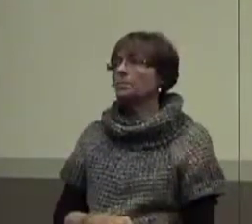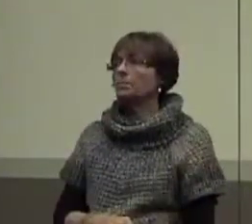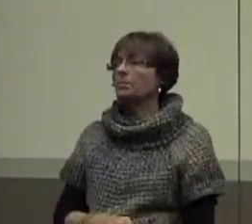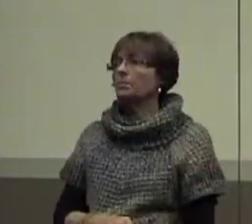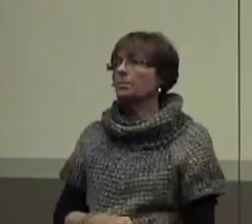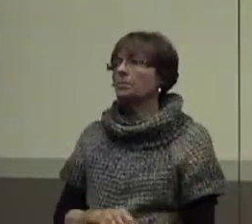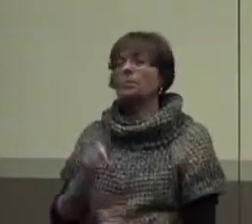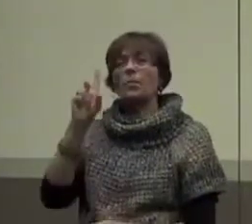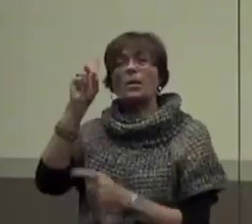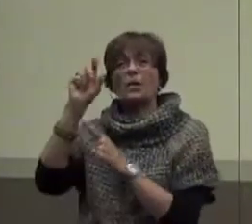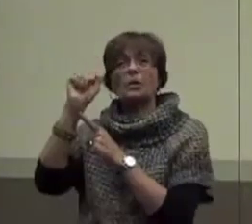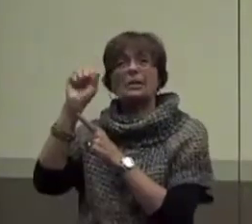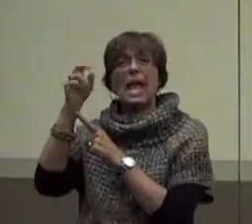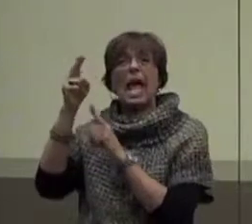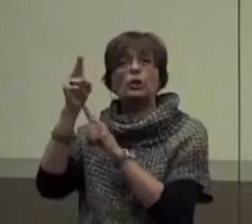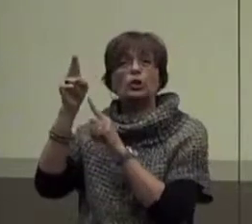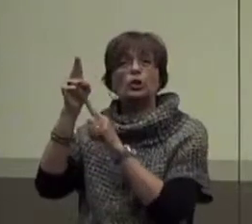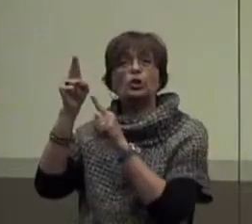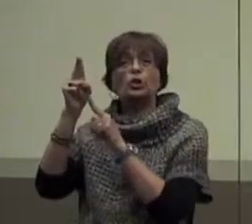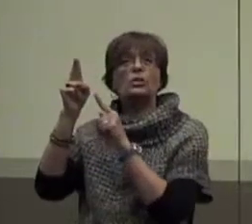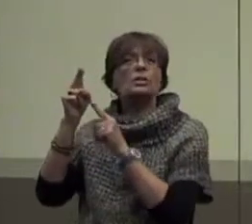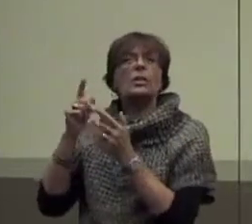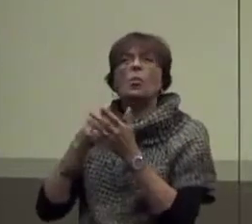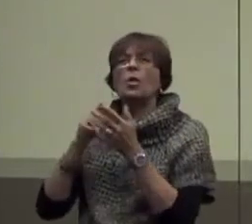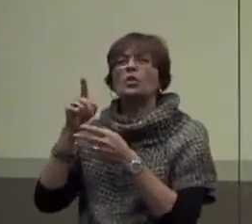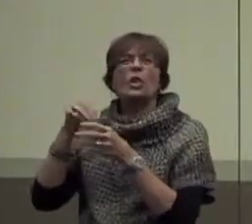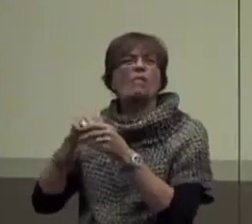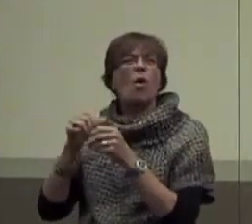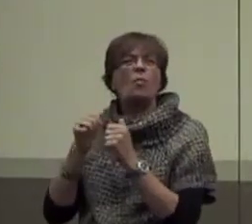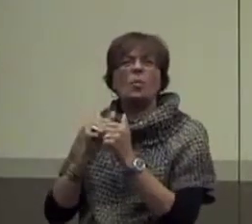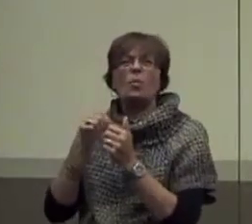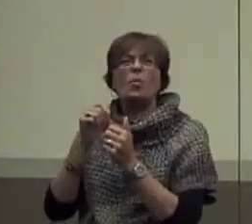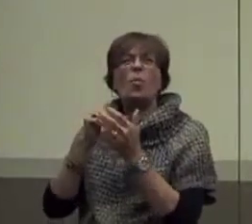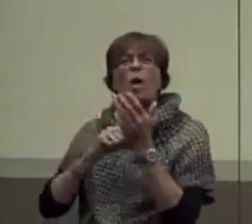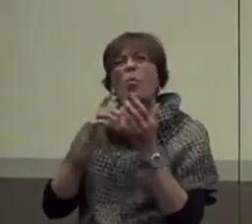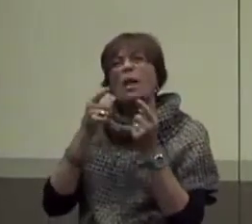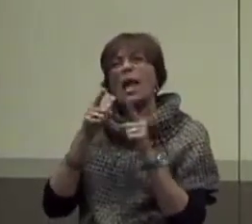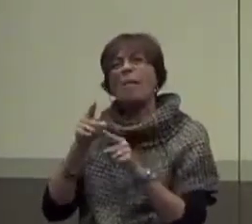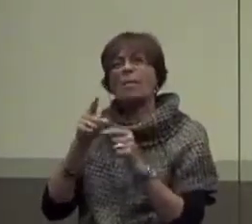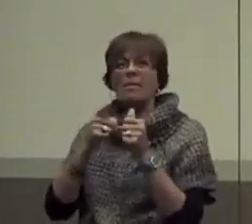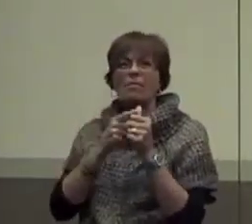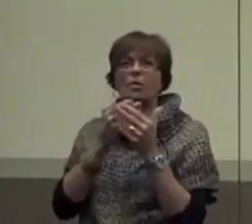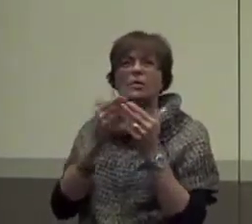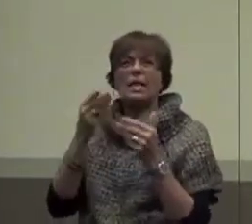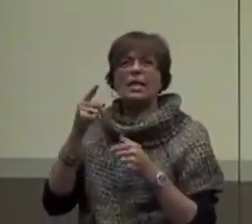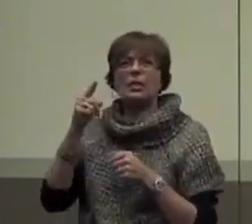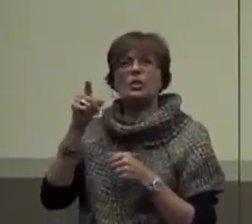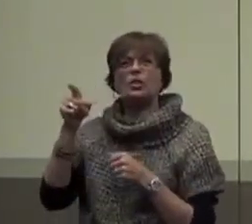Well, there's Dash, so what is she going to be involved with? What's going to happen? What's the first thing she's going to have to do?